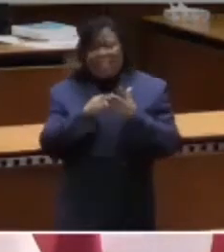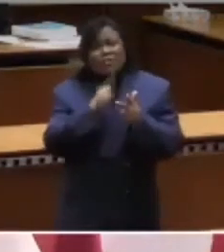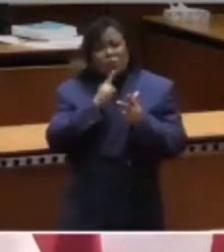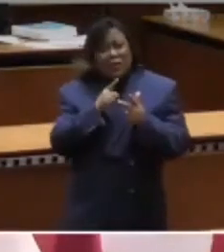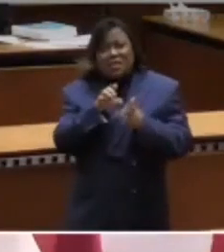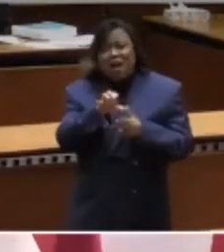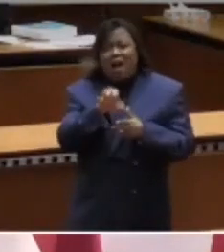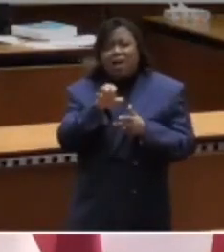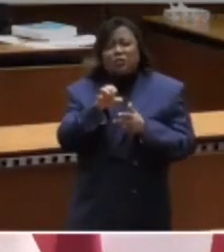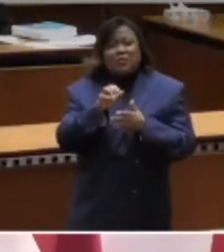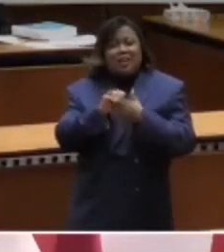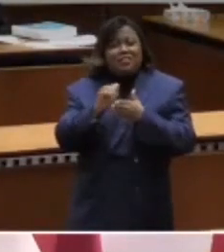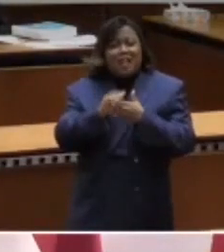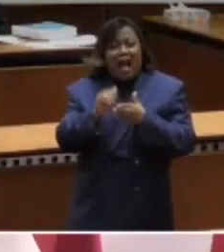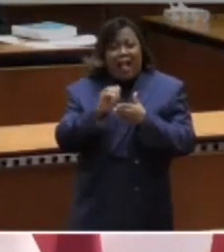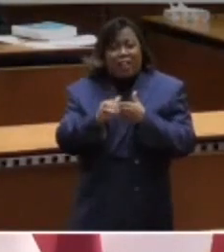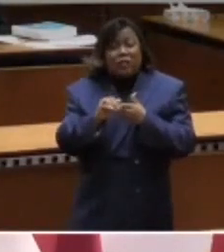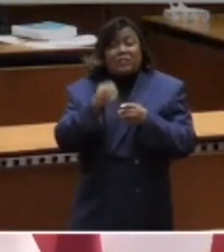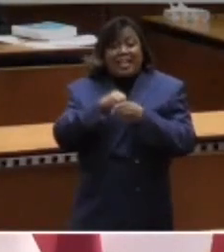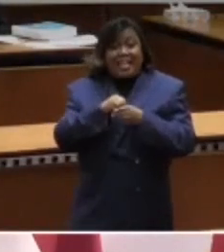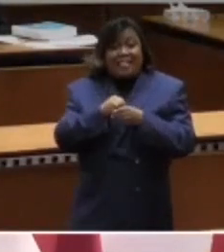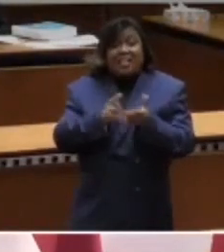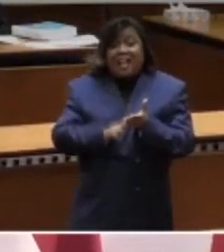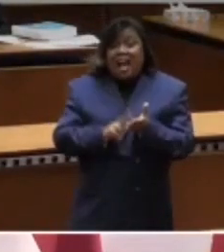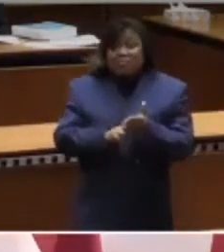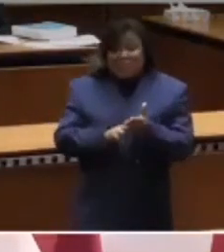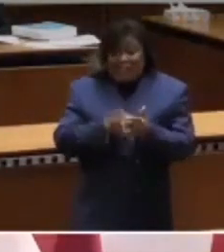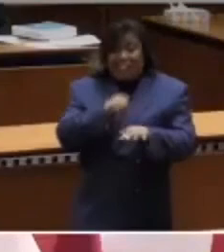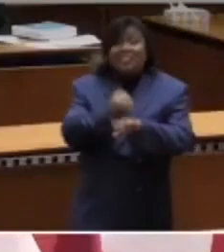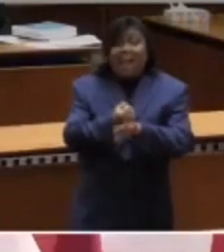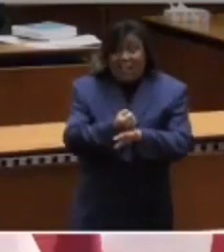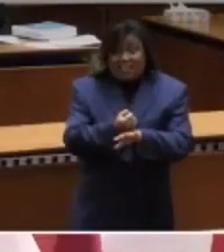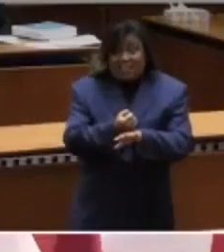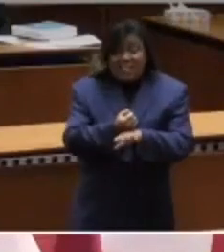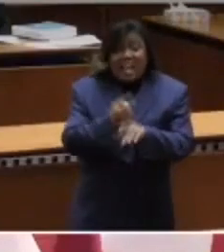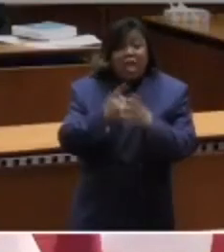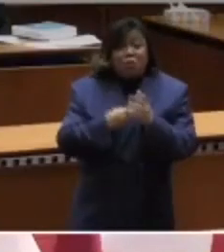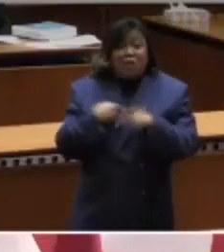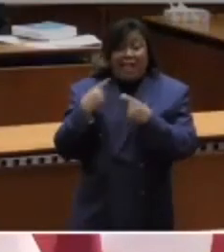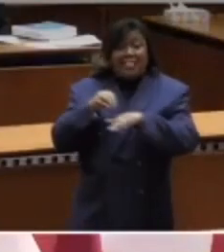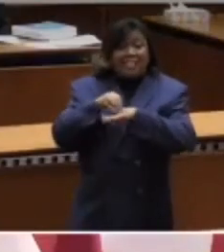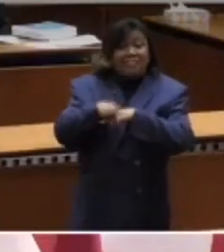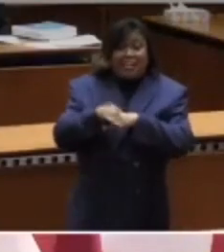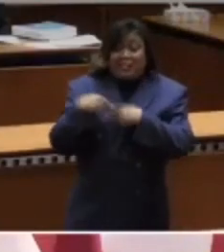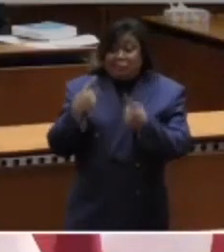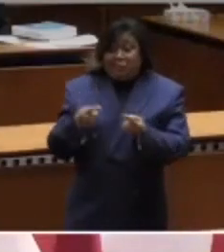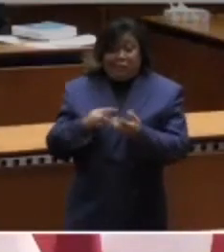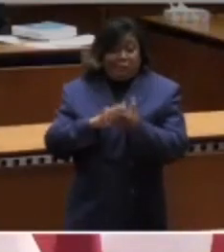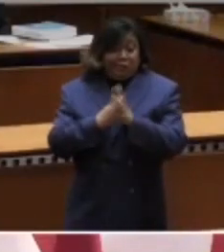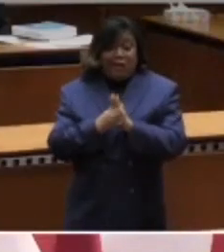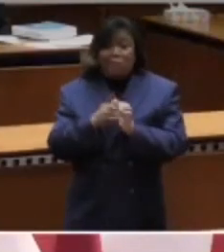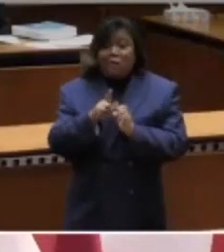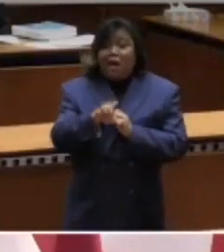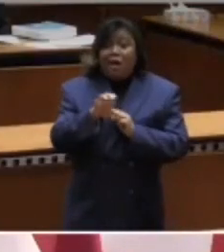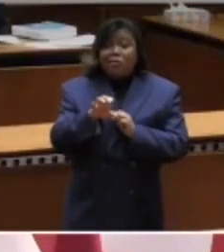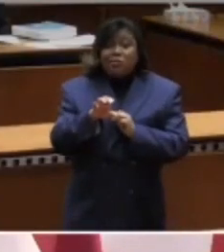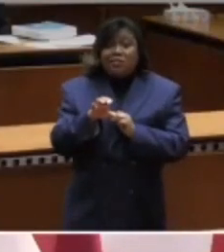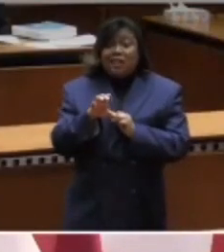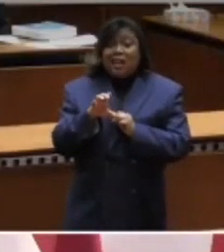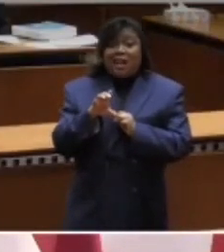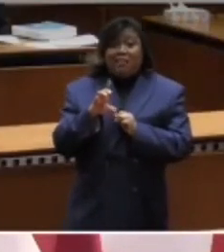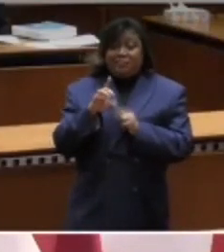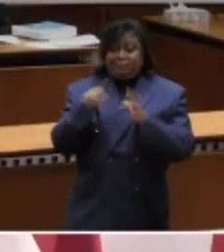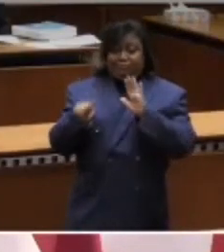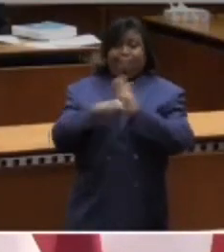literally hundreds of dollars in contracts locked up in what has effectively become hundreds of de